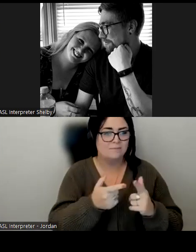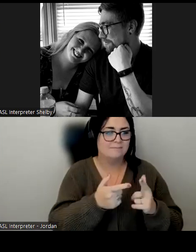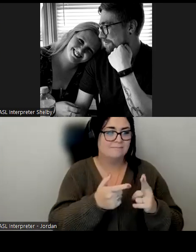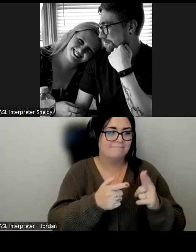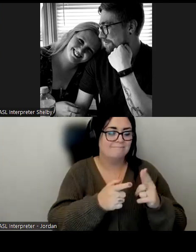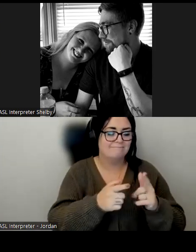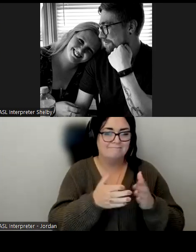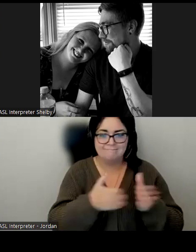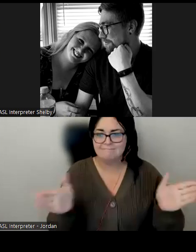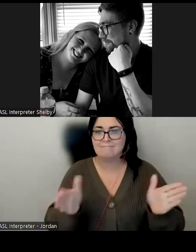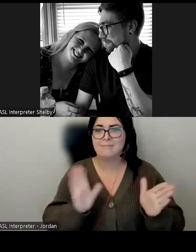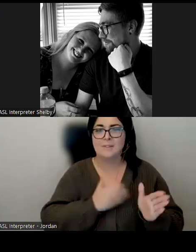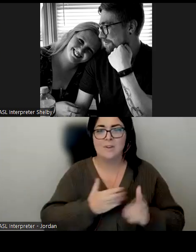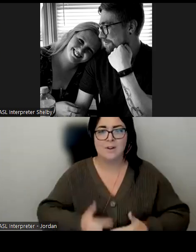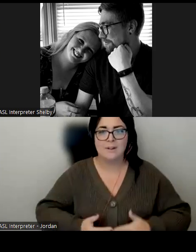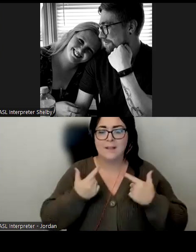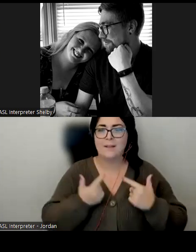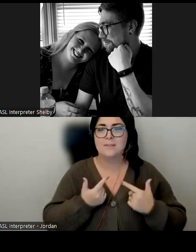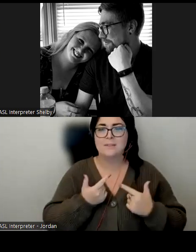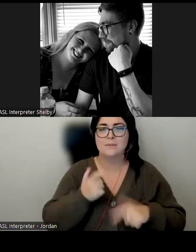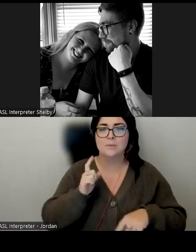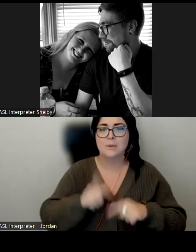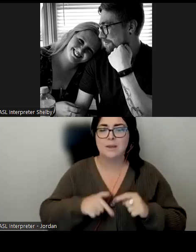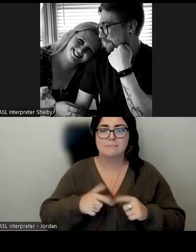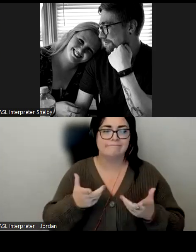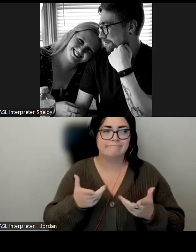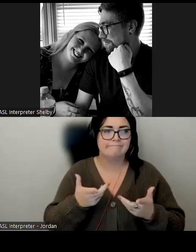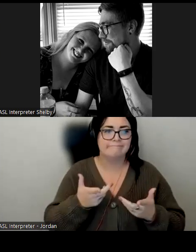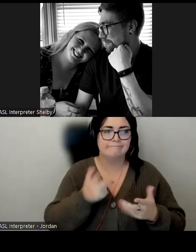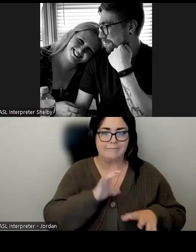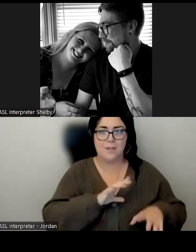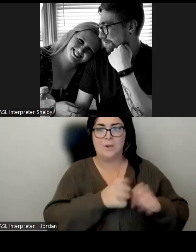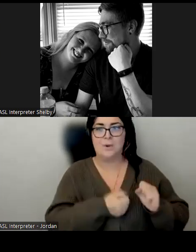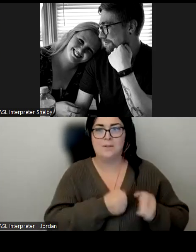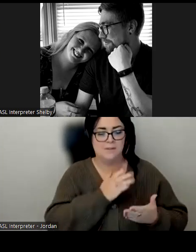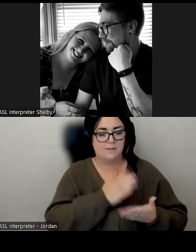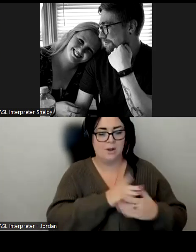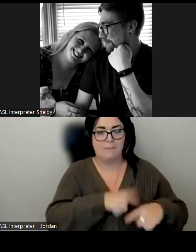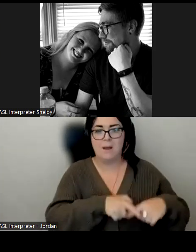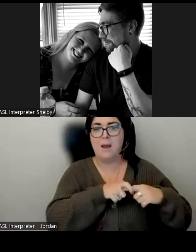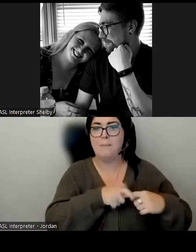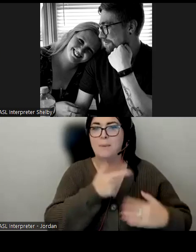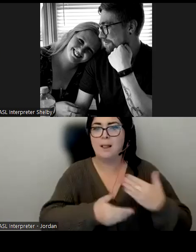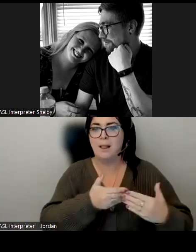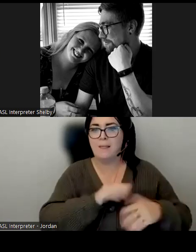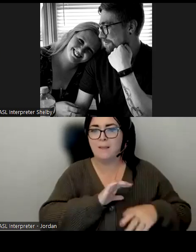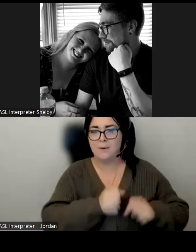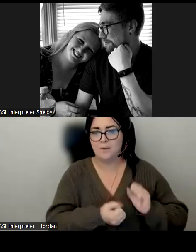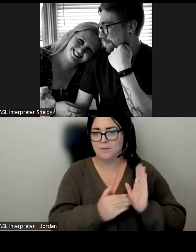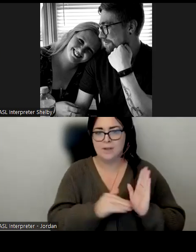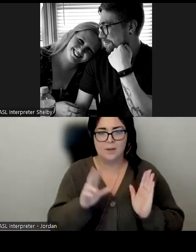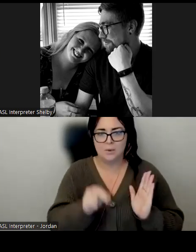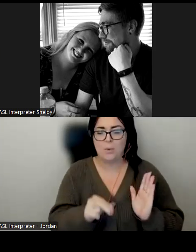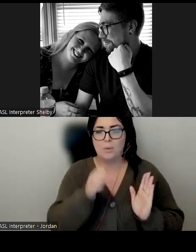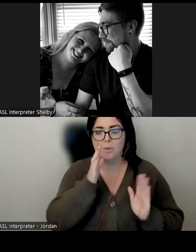It is not something that we can take up or put down as we choose. It has its own rhythm which will demand our attention from time to